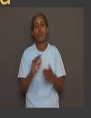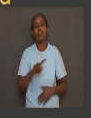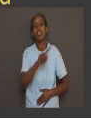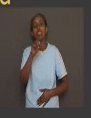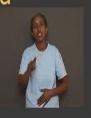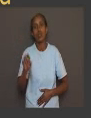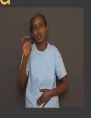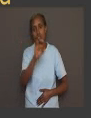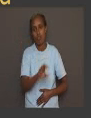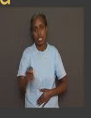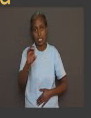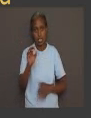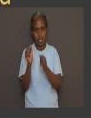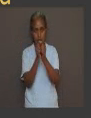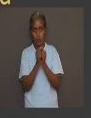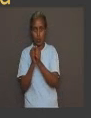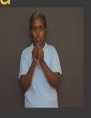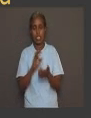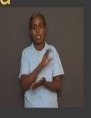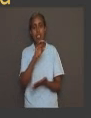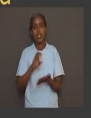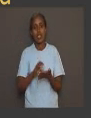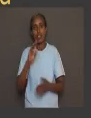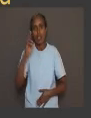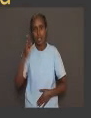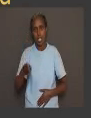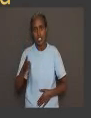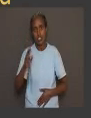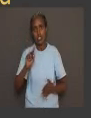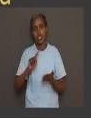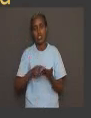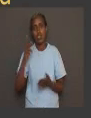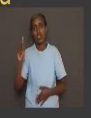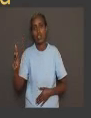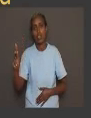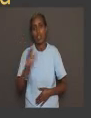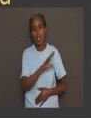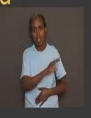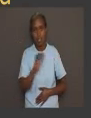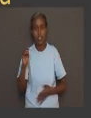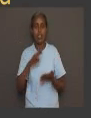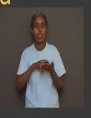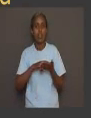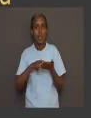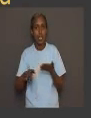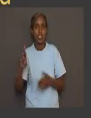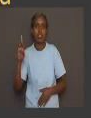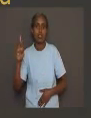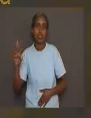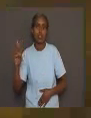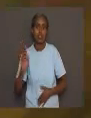circle with center h, k, and radius r.